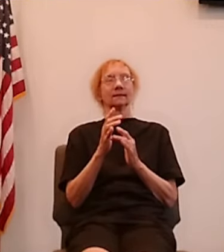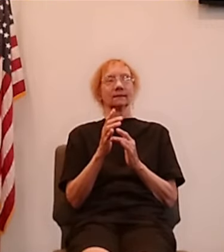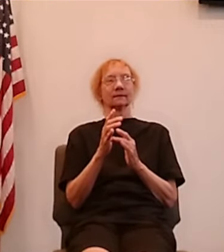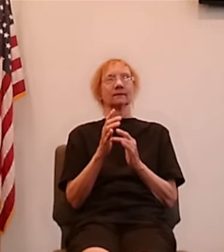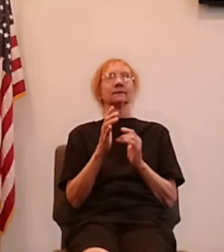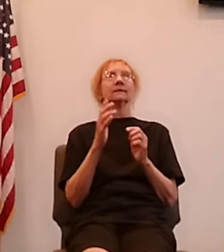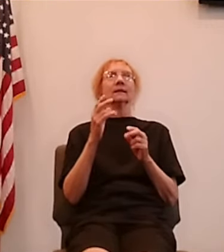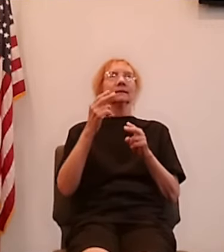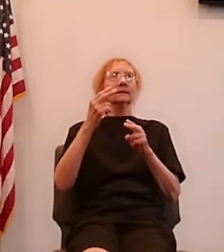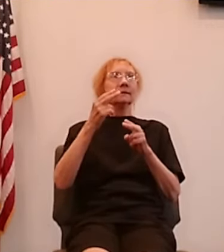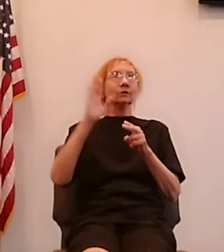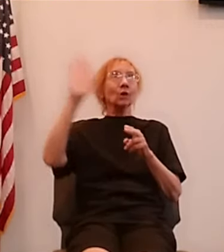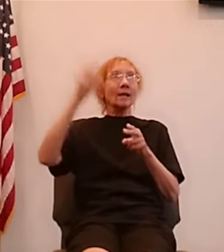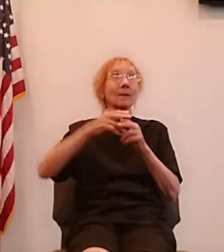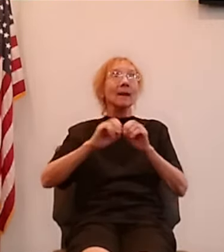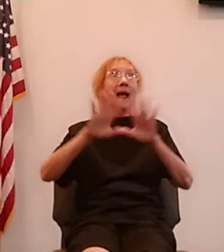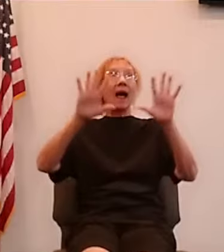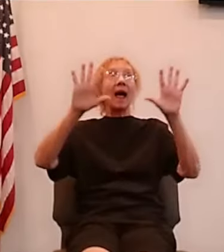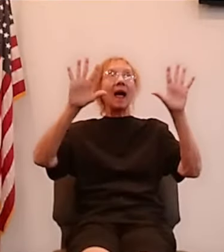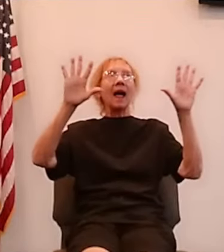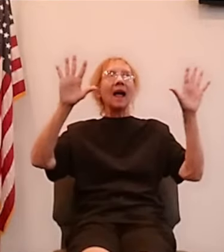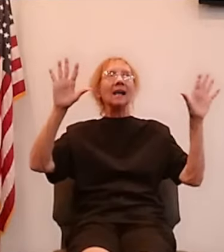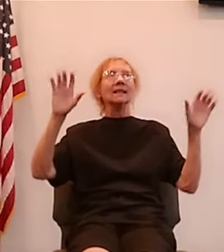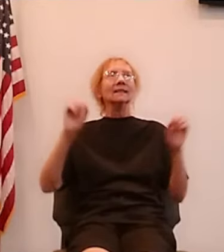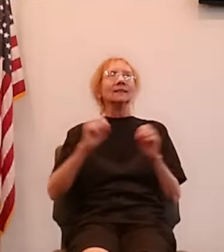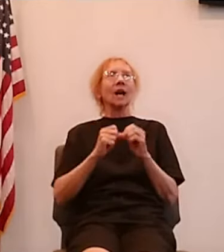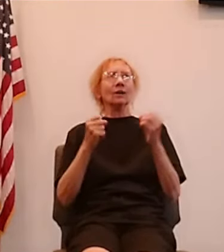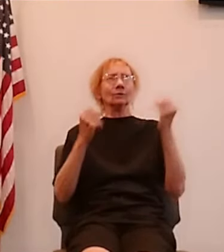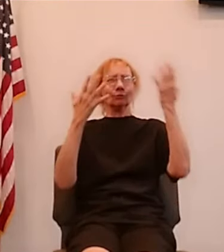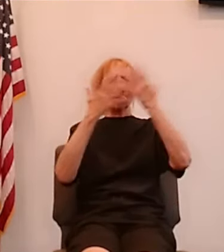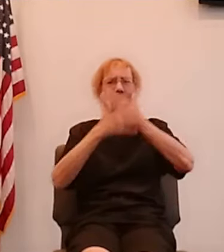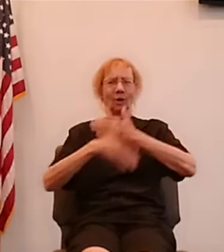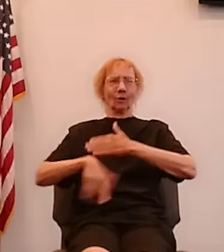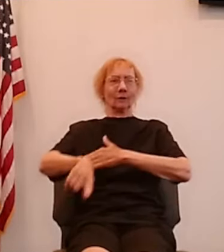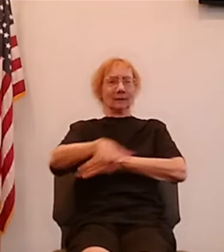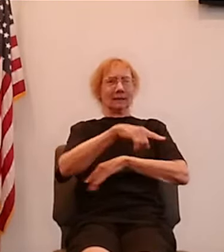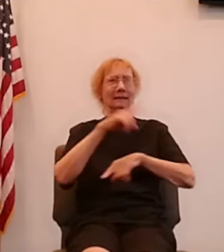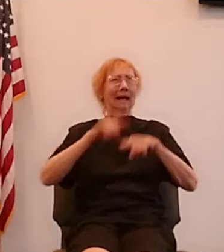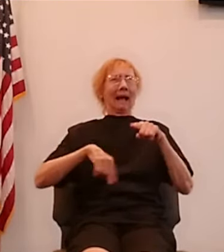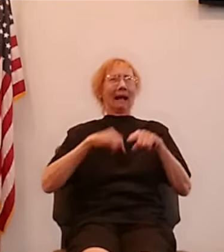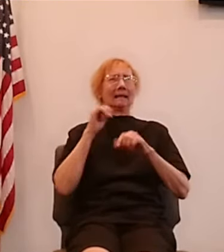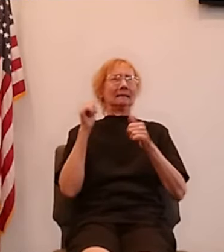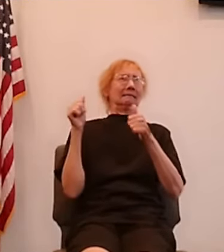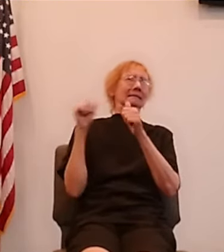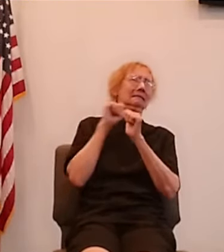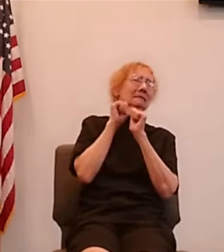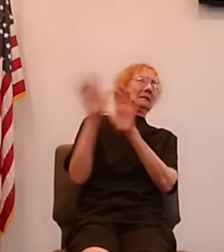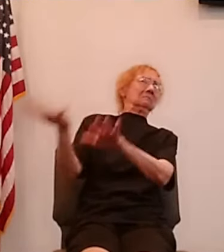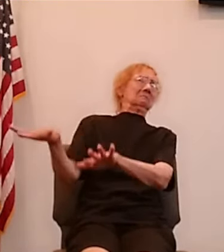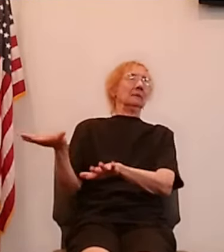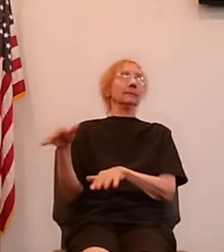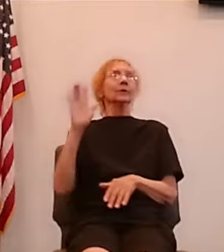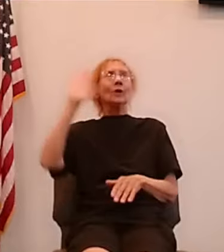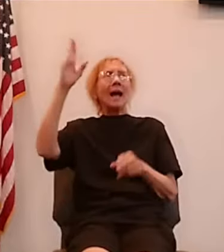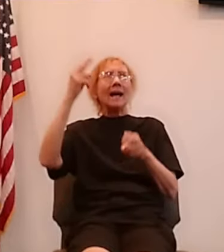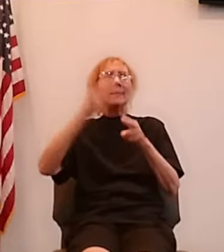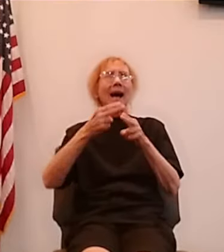Your name is a light that the shadows can't deny. Your